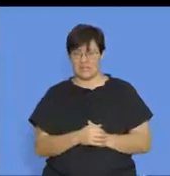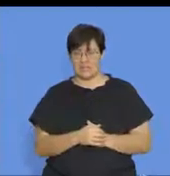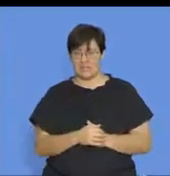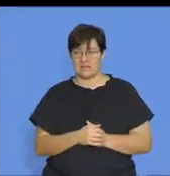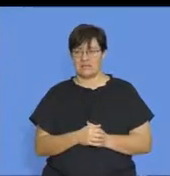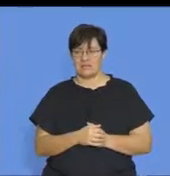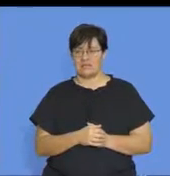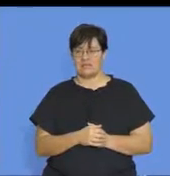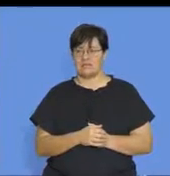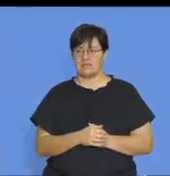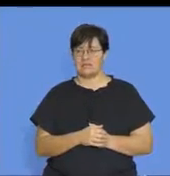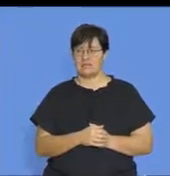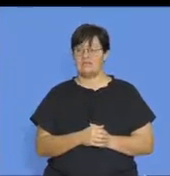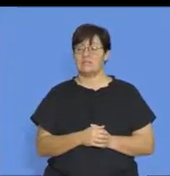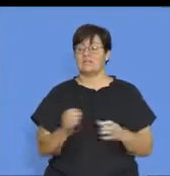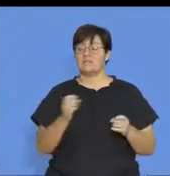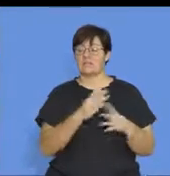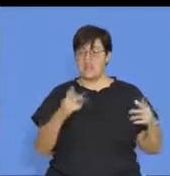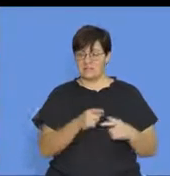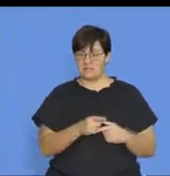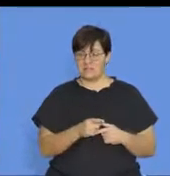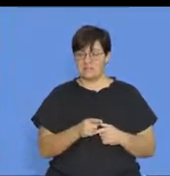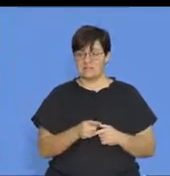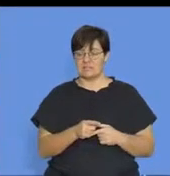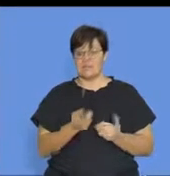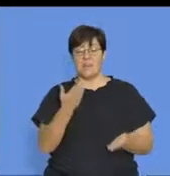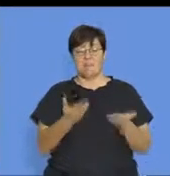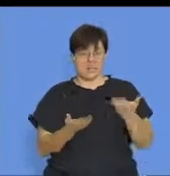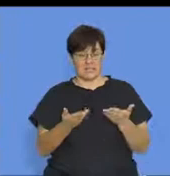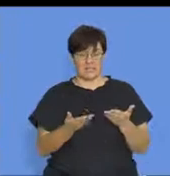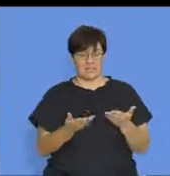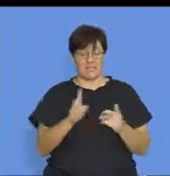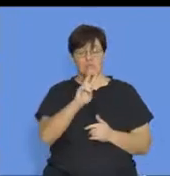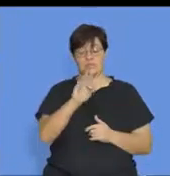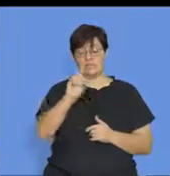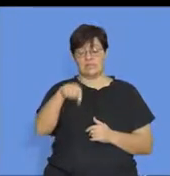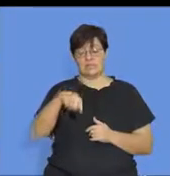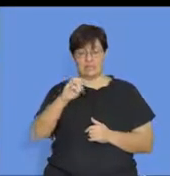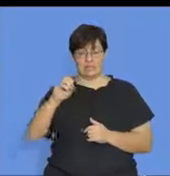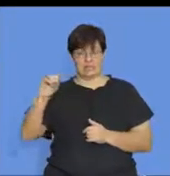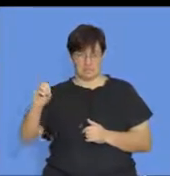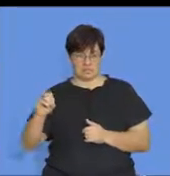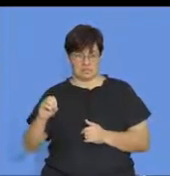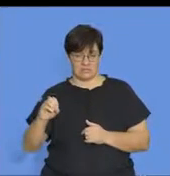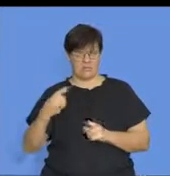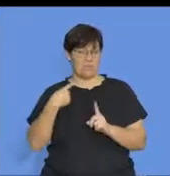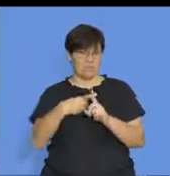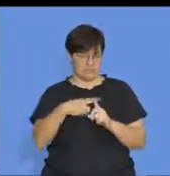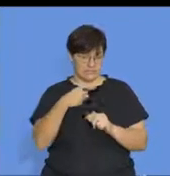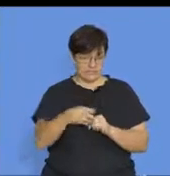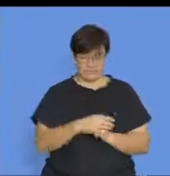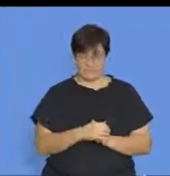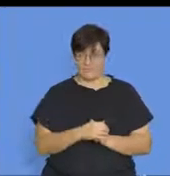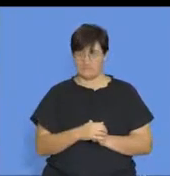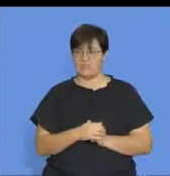so Tubby started with a credit balance of 20,000, which is favorable, right? He